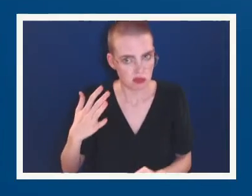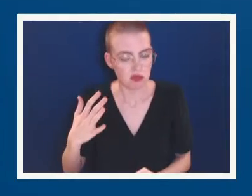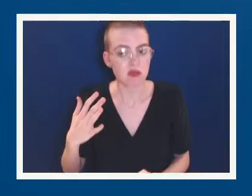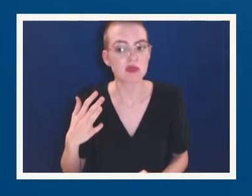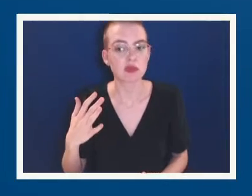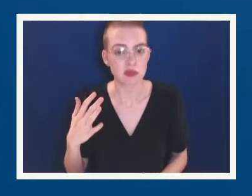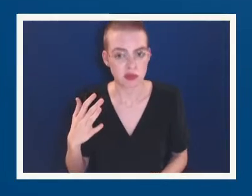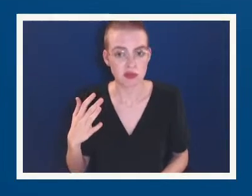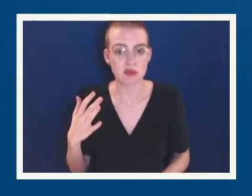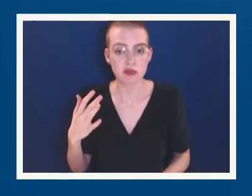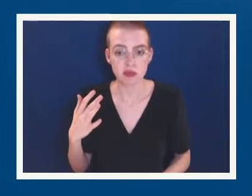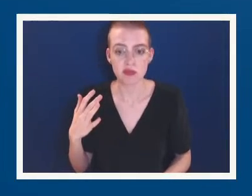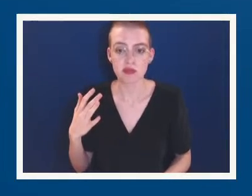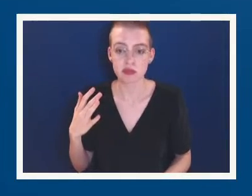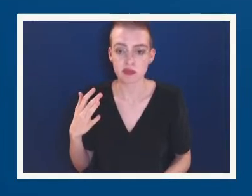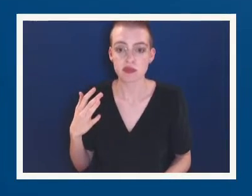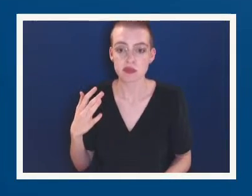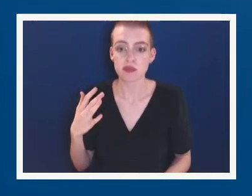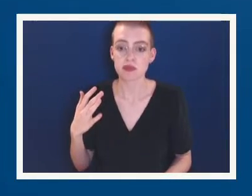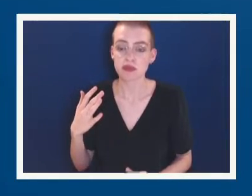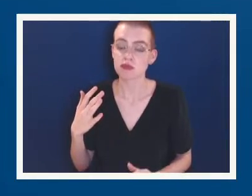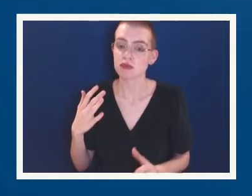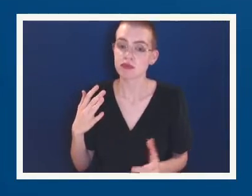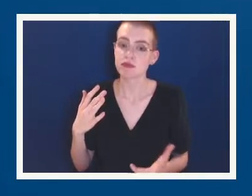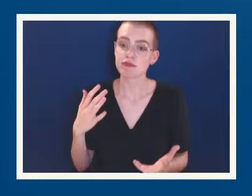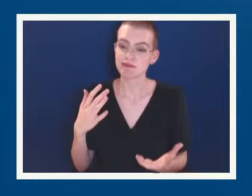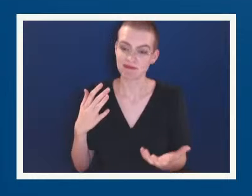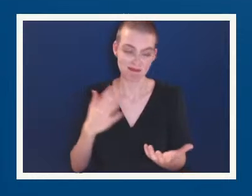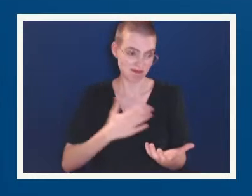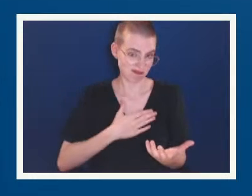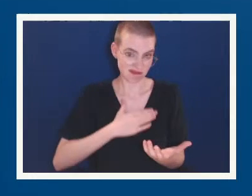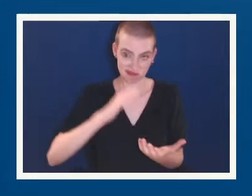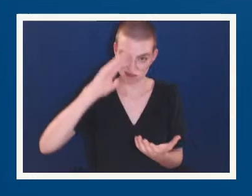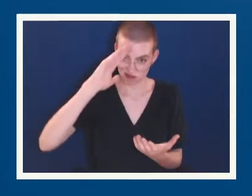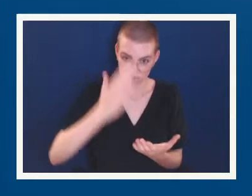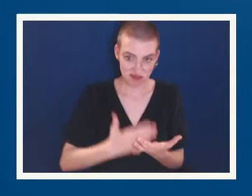Like my son, so many went incredibly fit